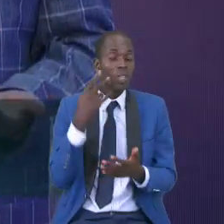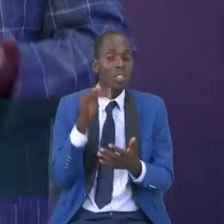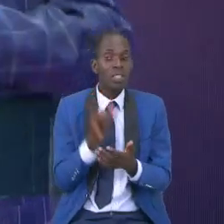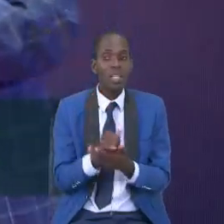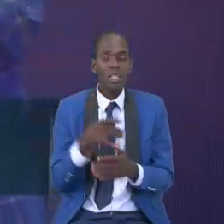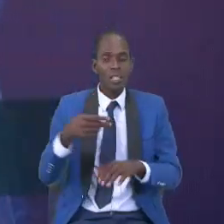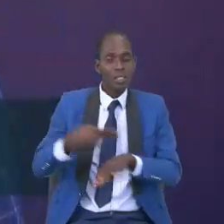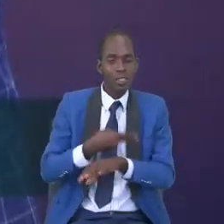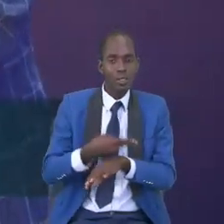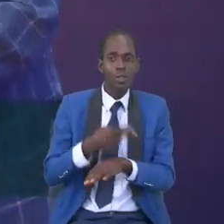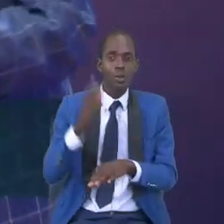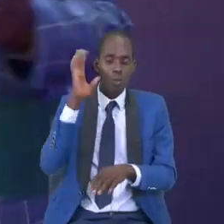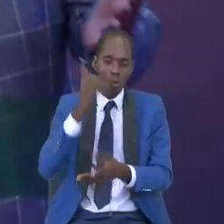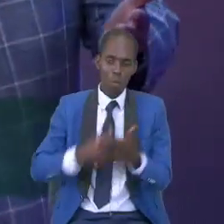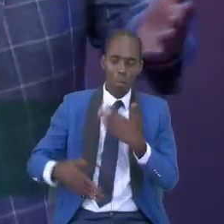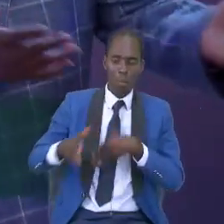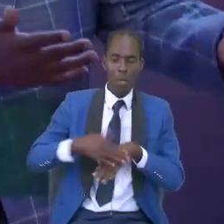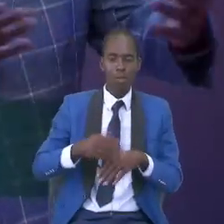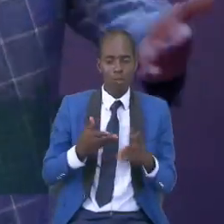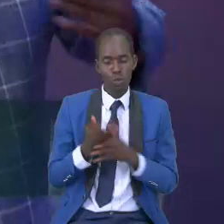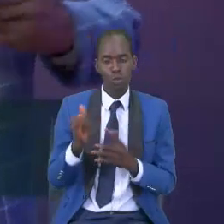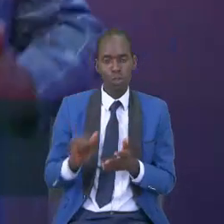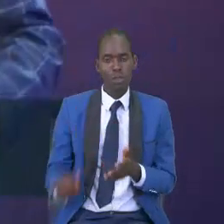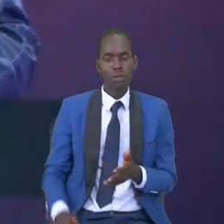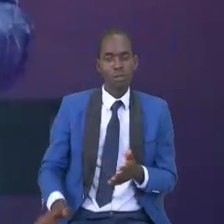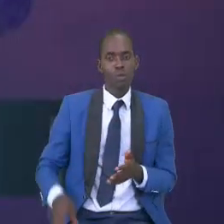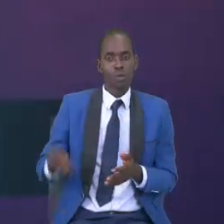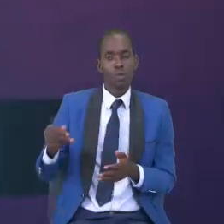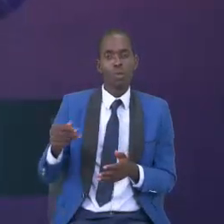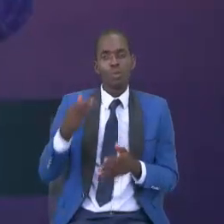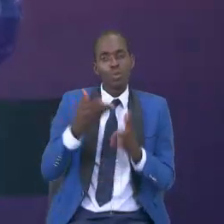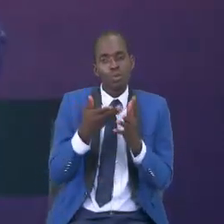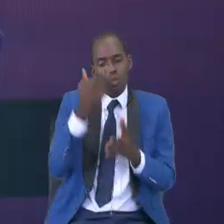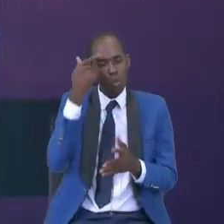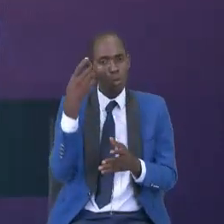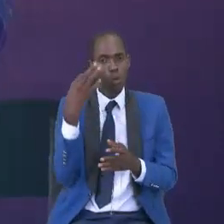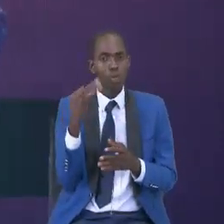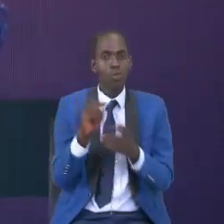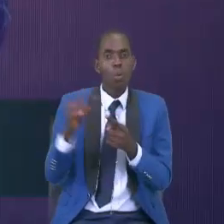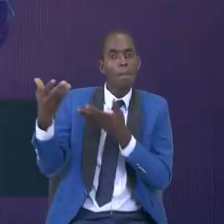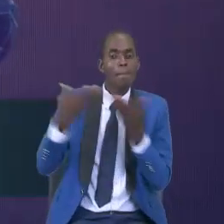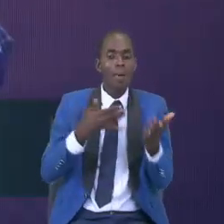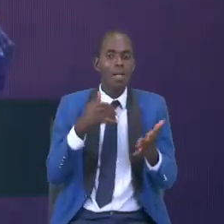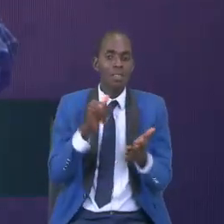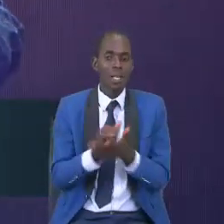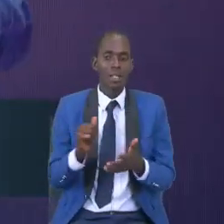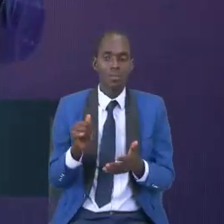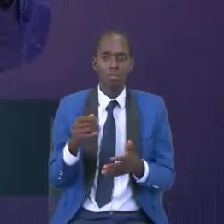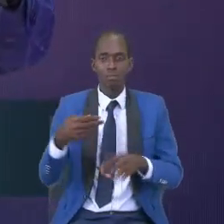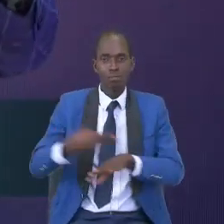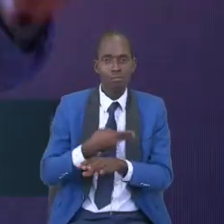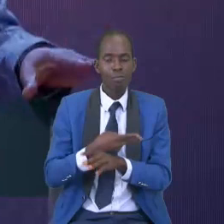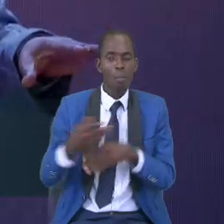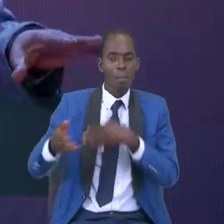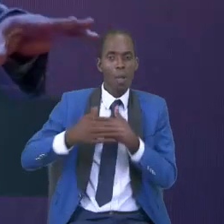of the shepherd to bring that sheep that is going astray, to bring it back to the care and